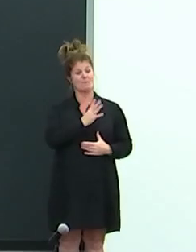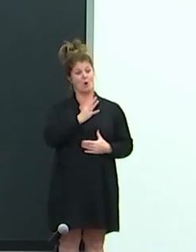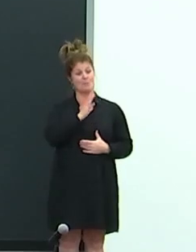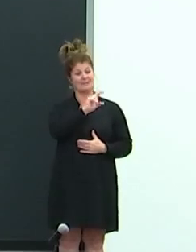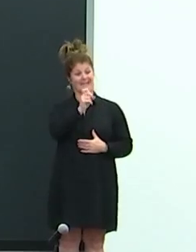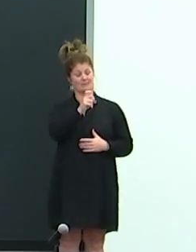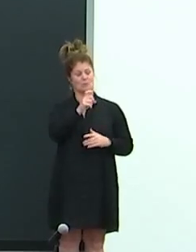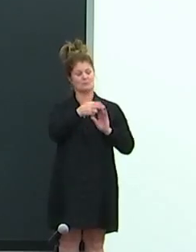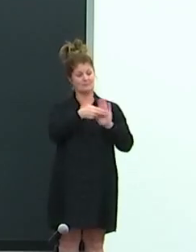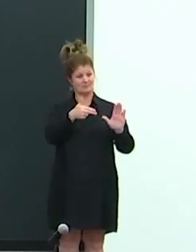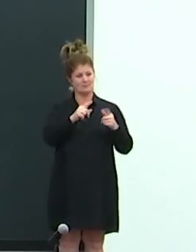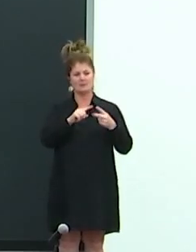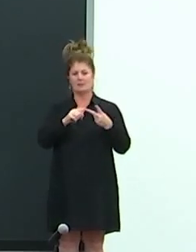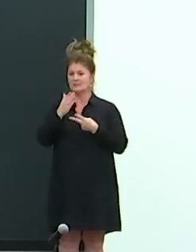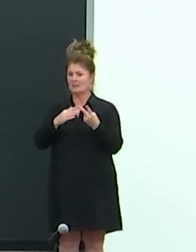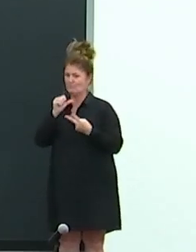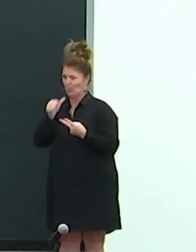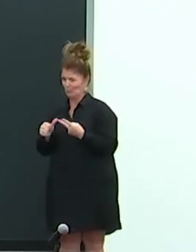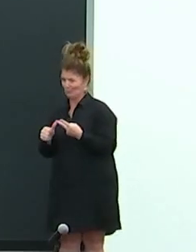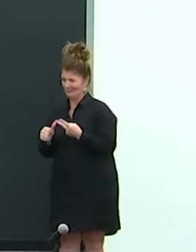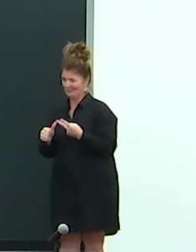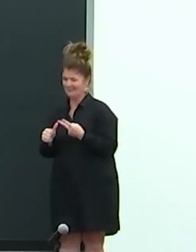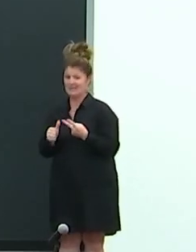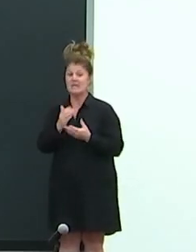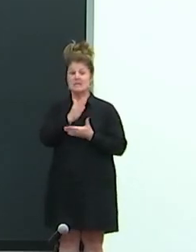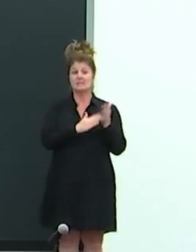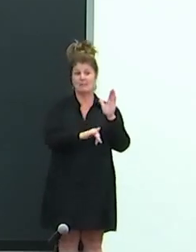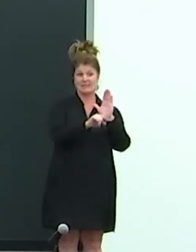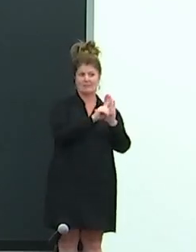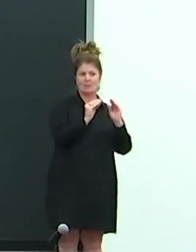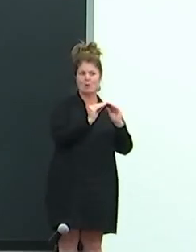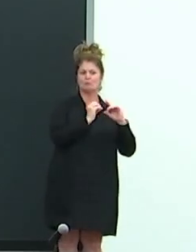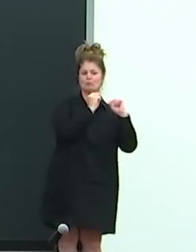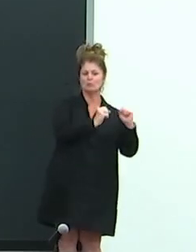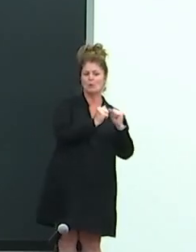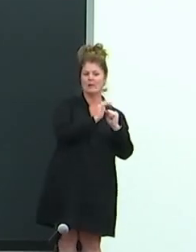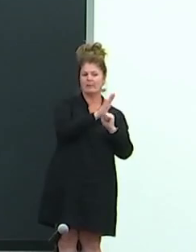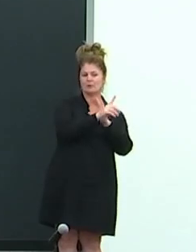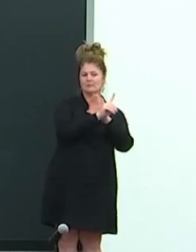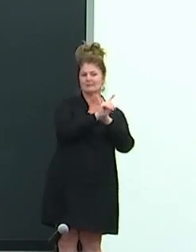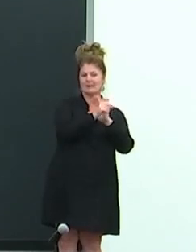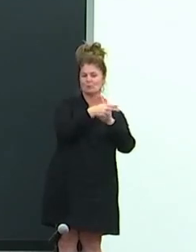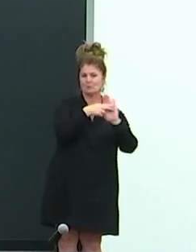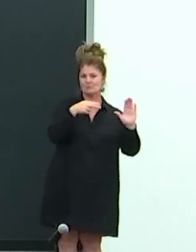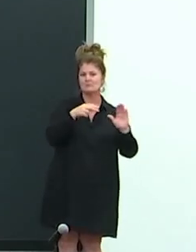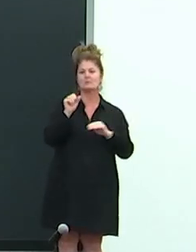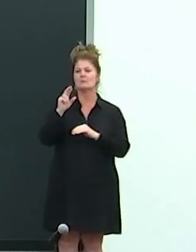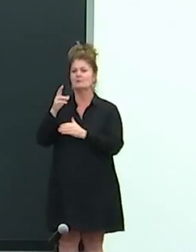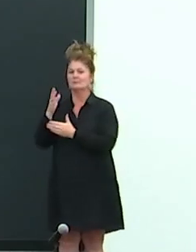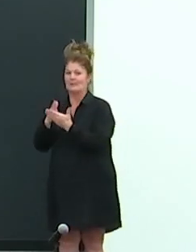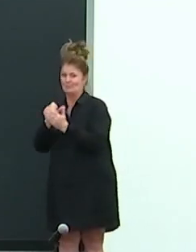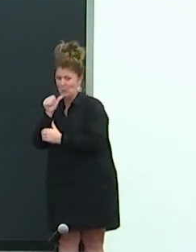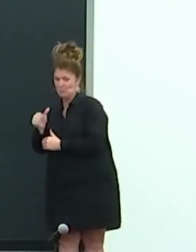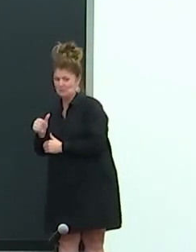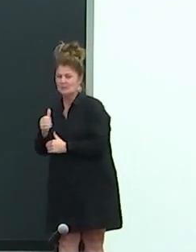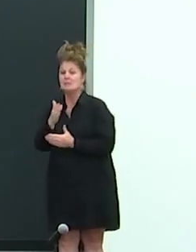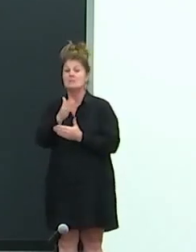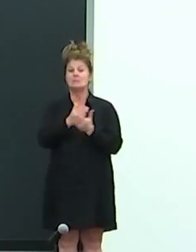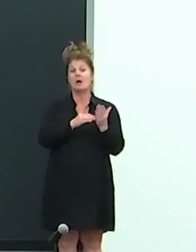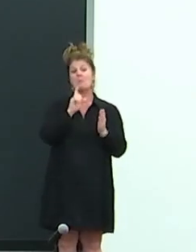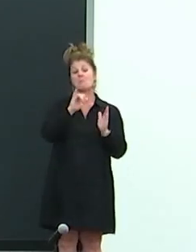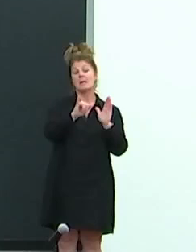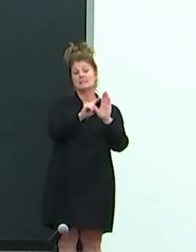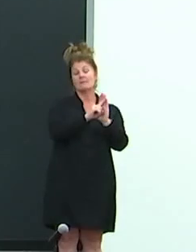and those that don't, those that may identify more strongly with a diagnosis and those that don't, those that maybe identify